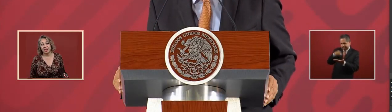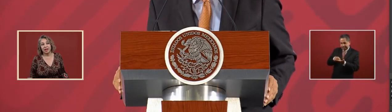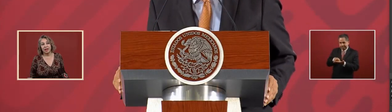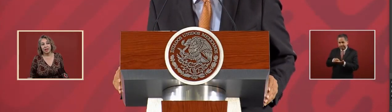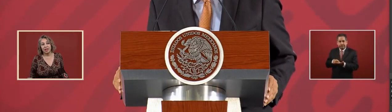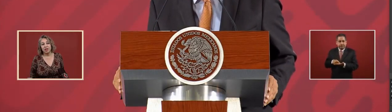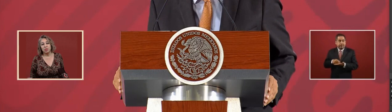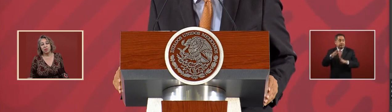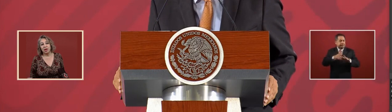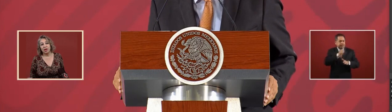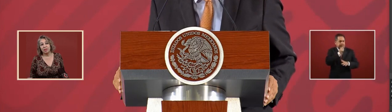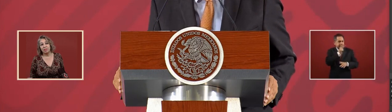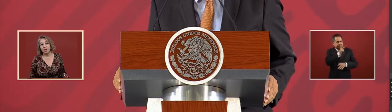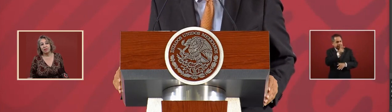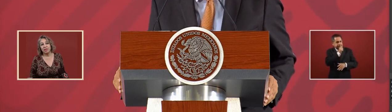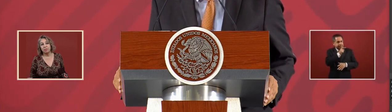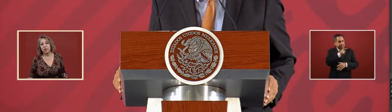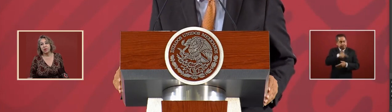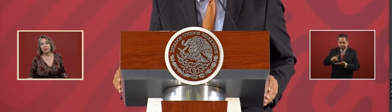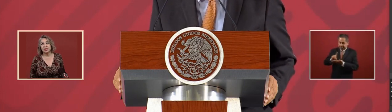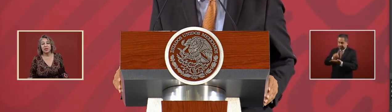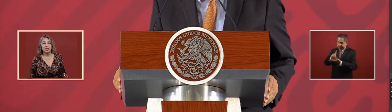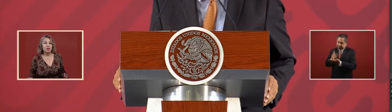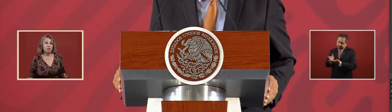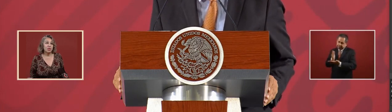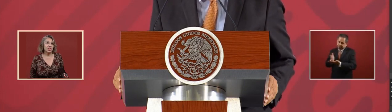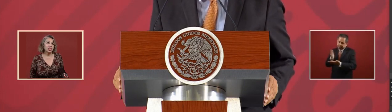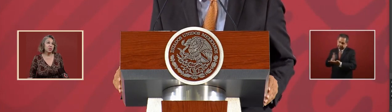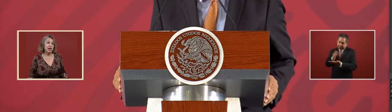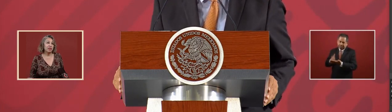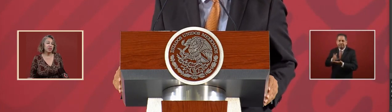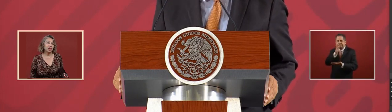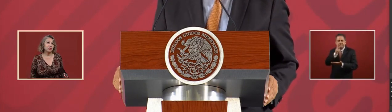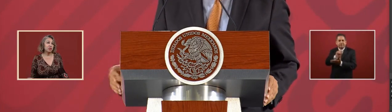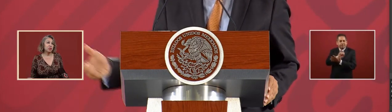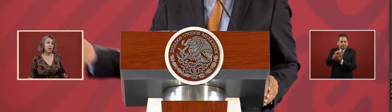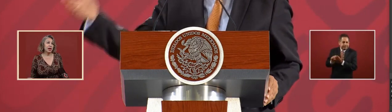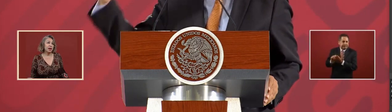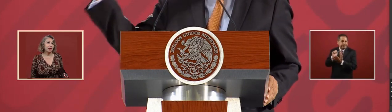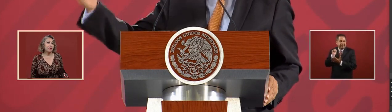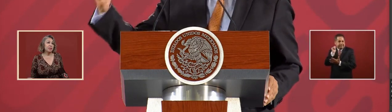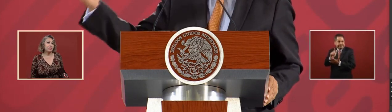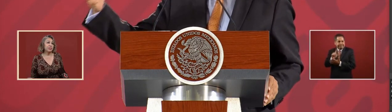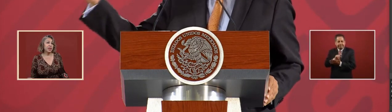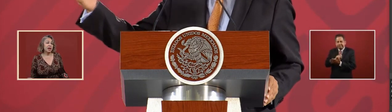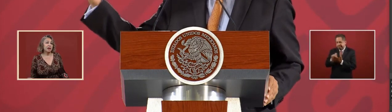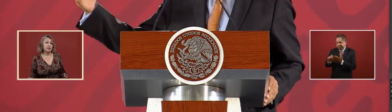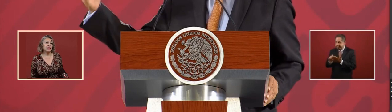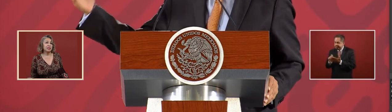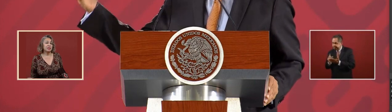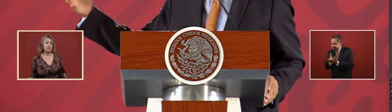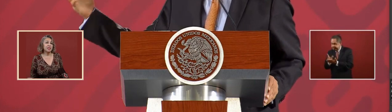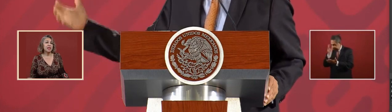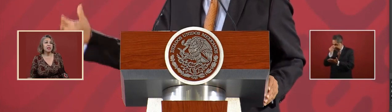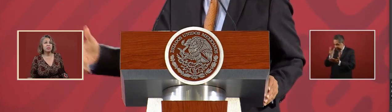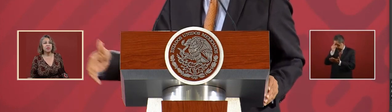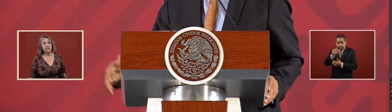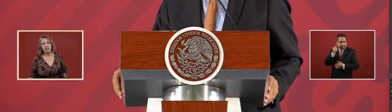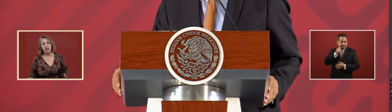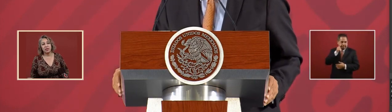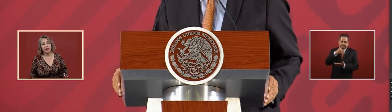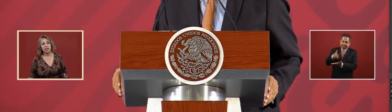que you of the boroughs, which you would have to go to. A